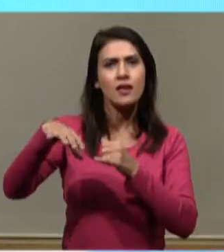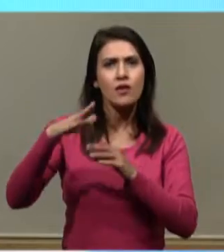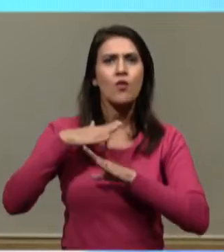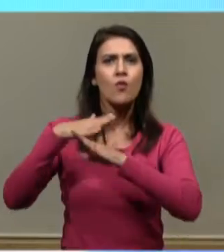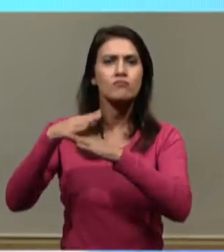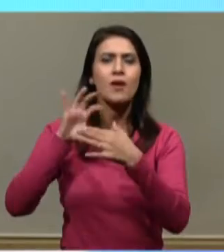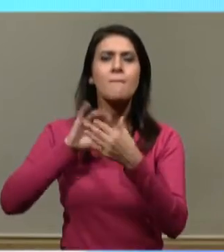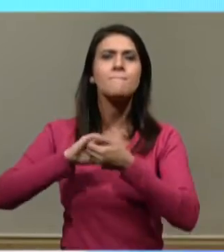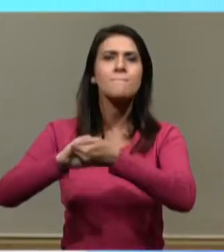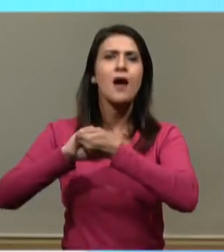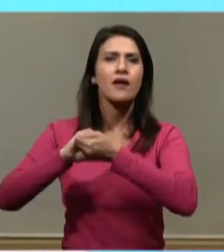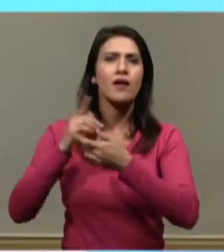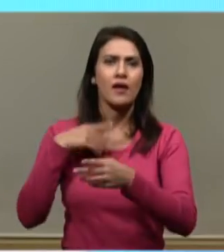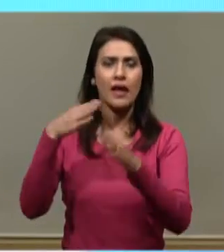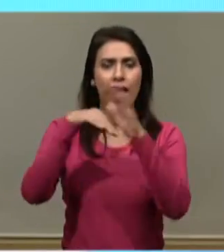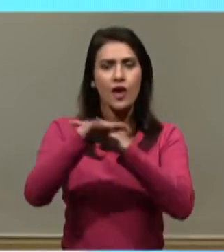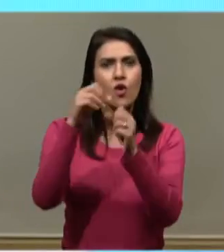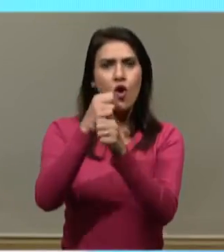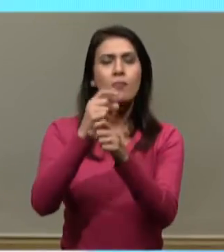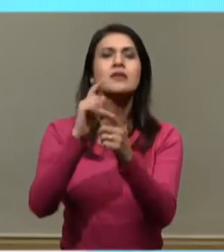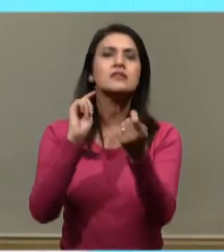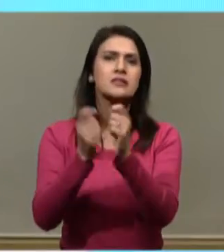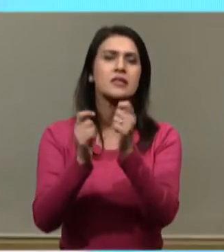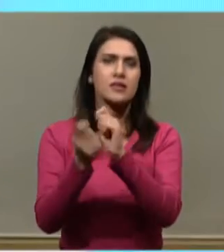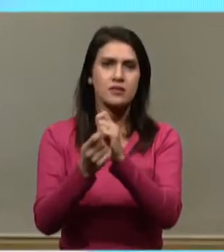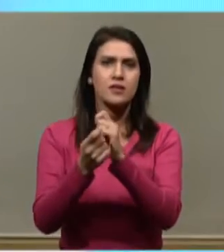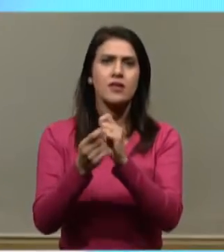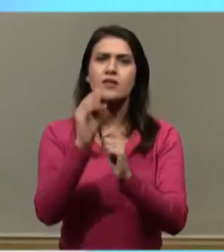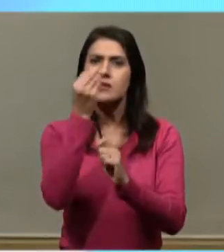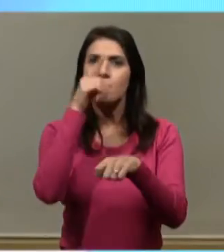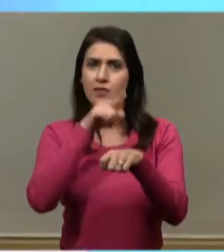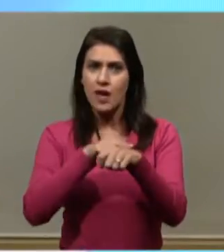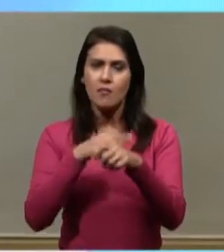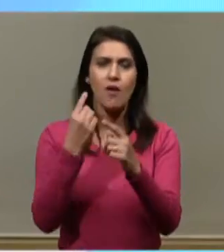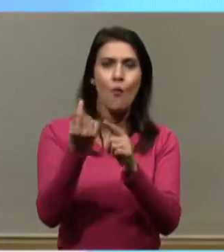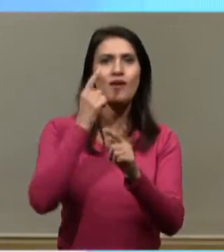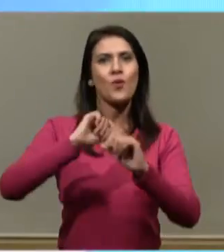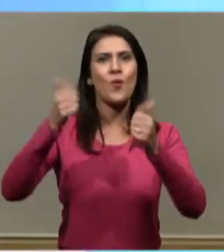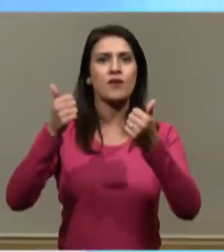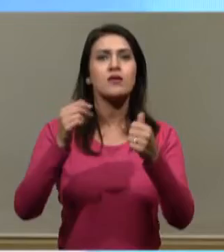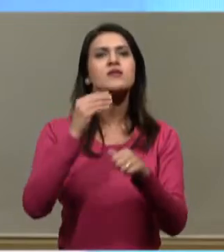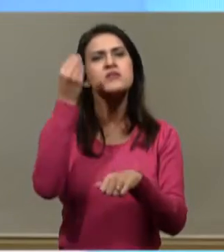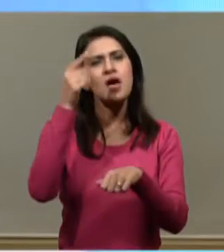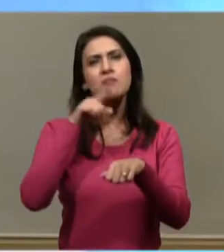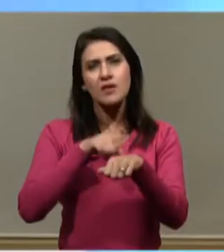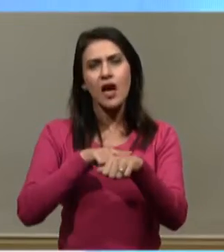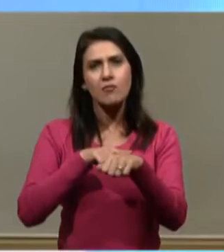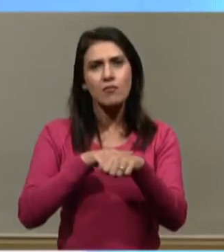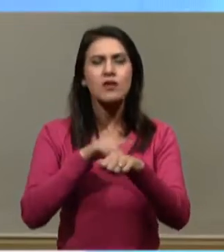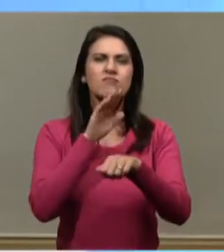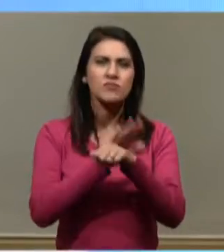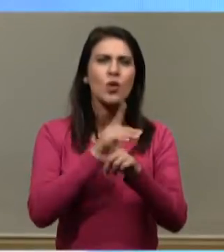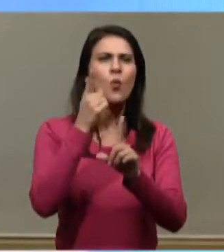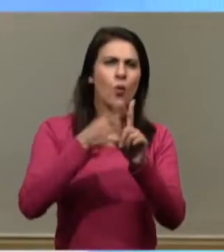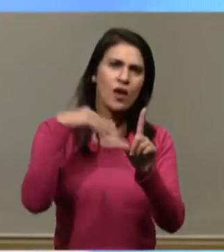change within the government, sometimes they may take it up immediately. Sometimes they may come back in a few years'